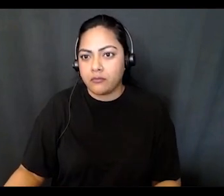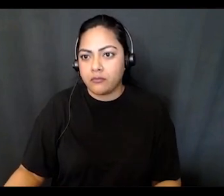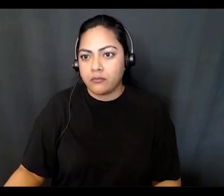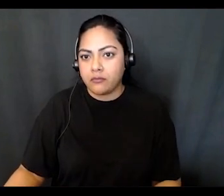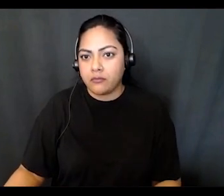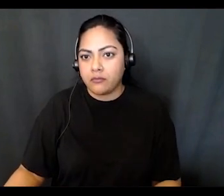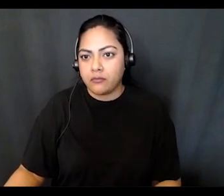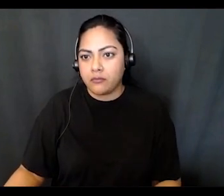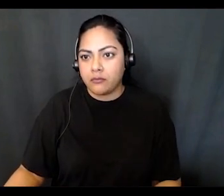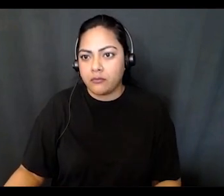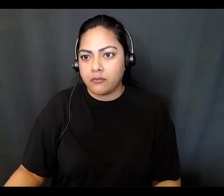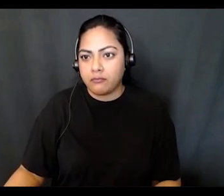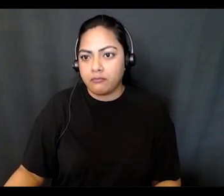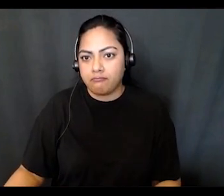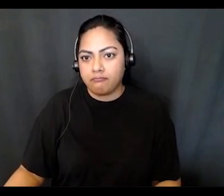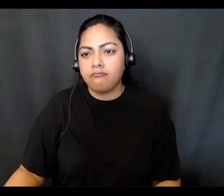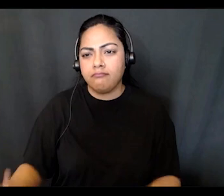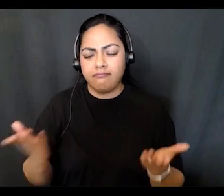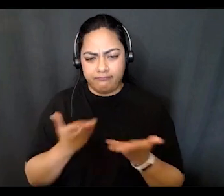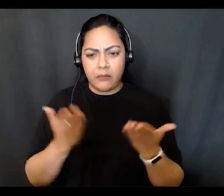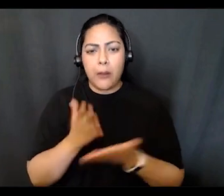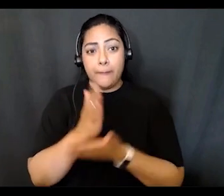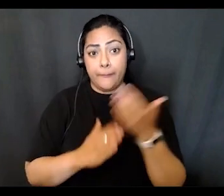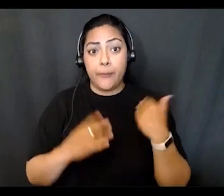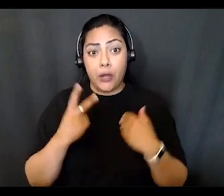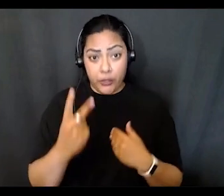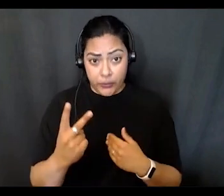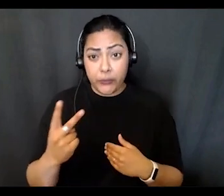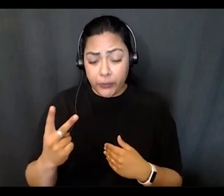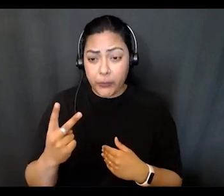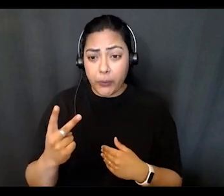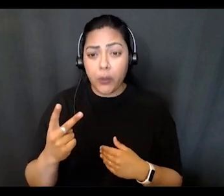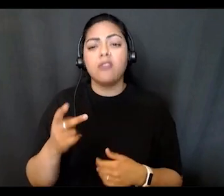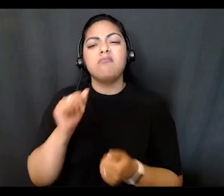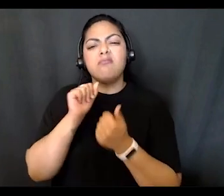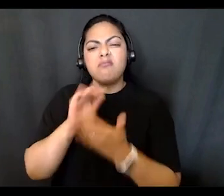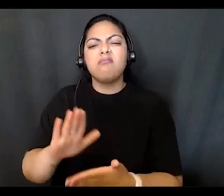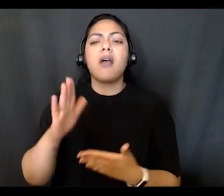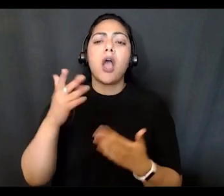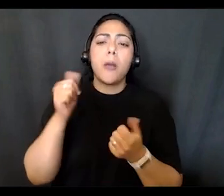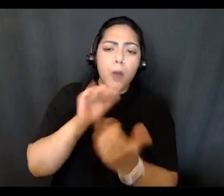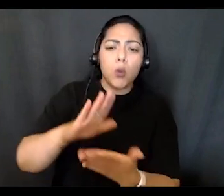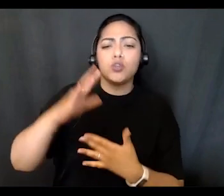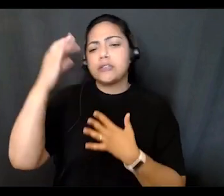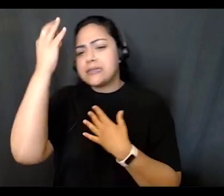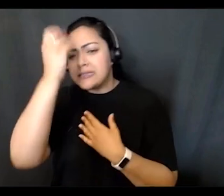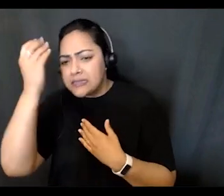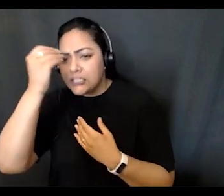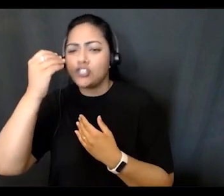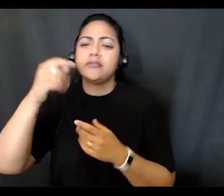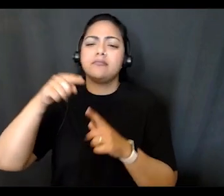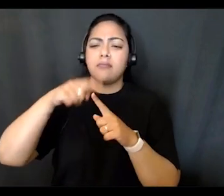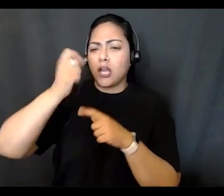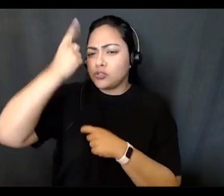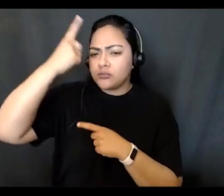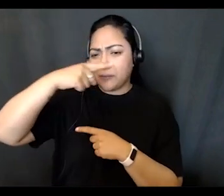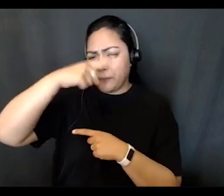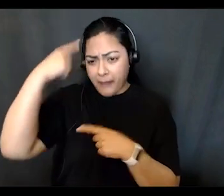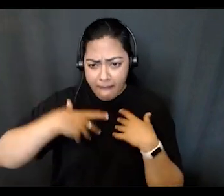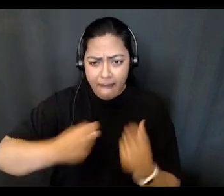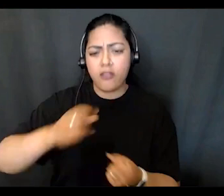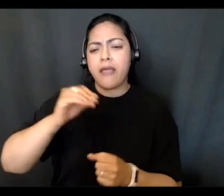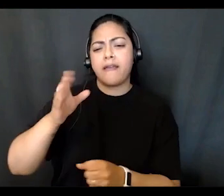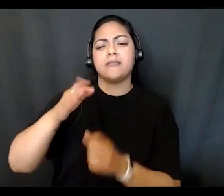part two, approaches and theories to understanding Black health and systemic anti-Black racism. I will begin with a brief